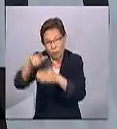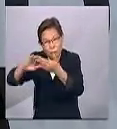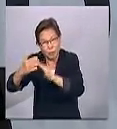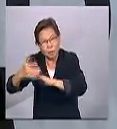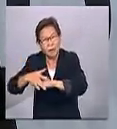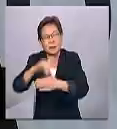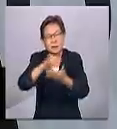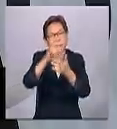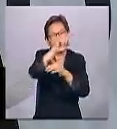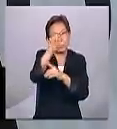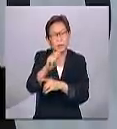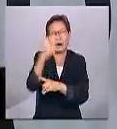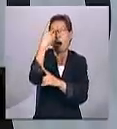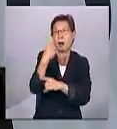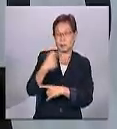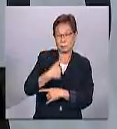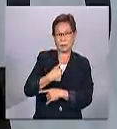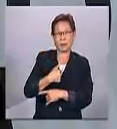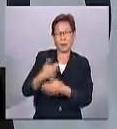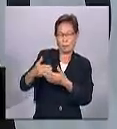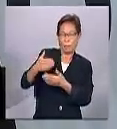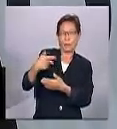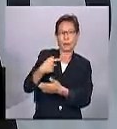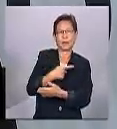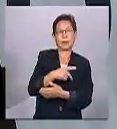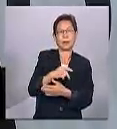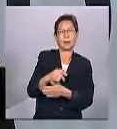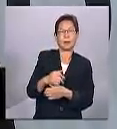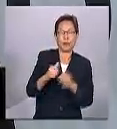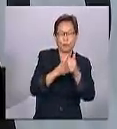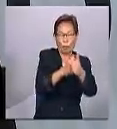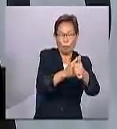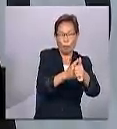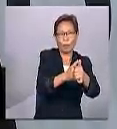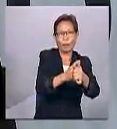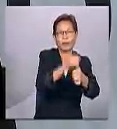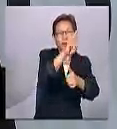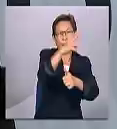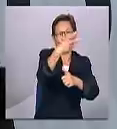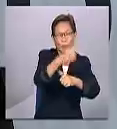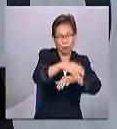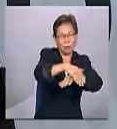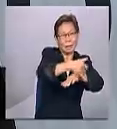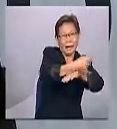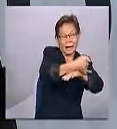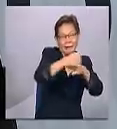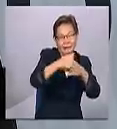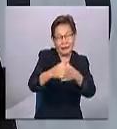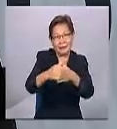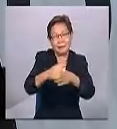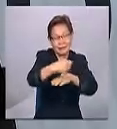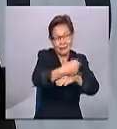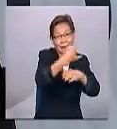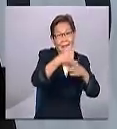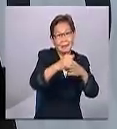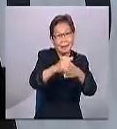is a big question that's been asked. So we fall back on the WHO guideline saying that, you know, if you test, you